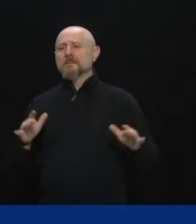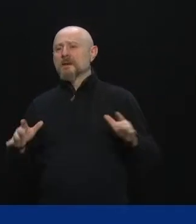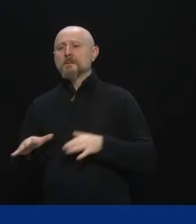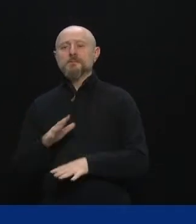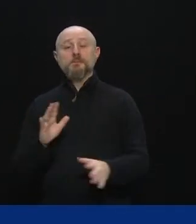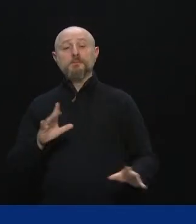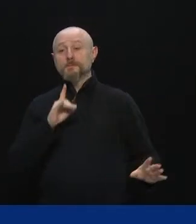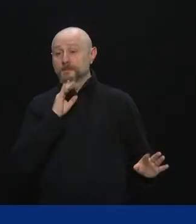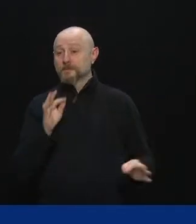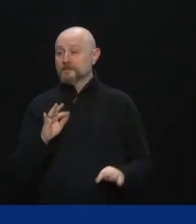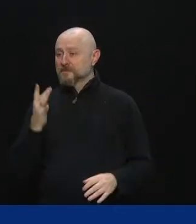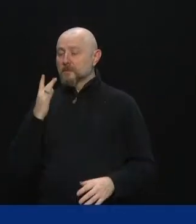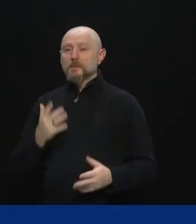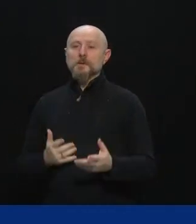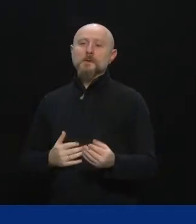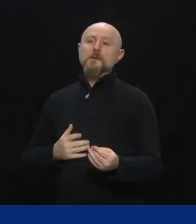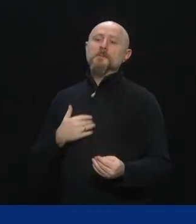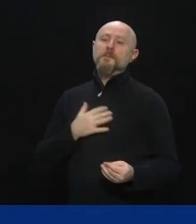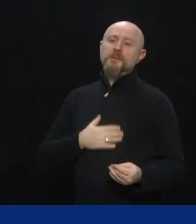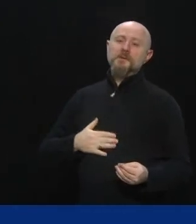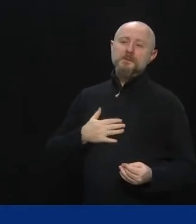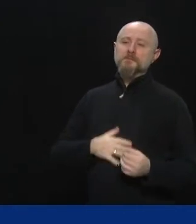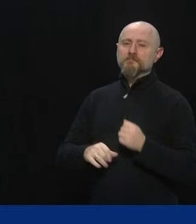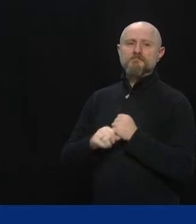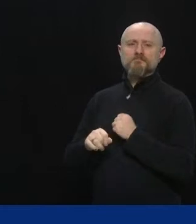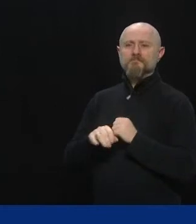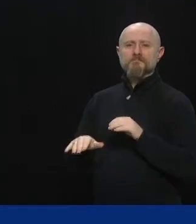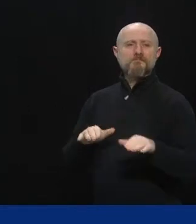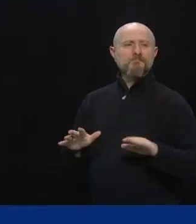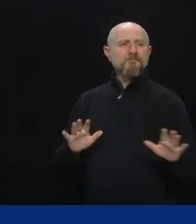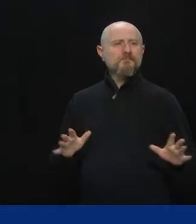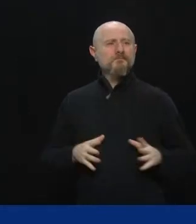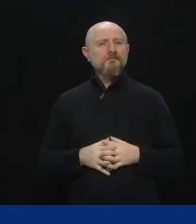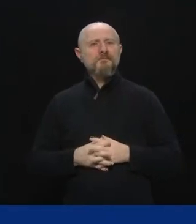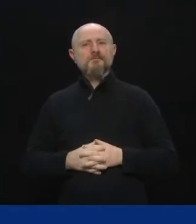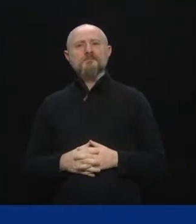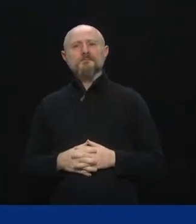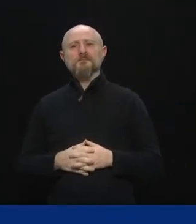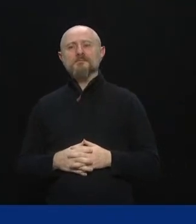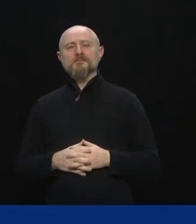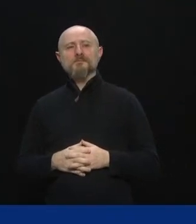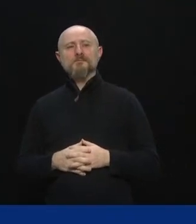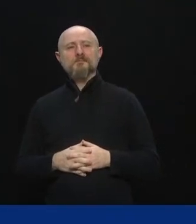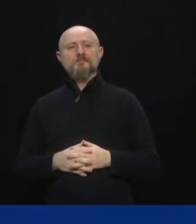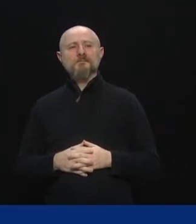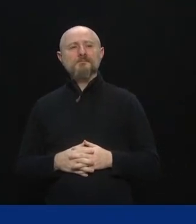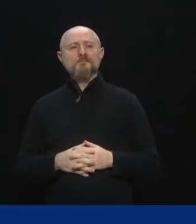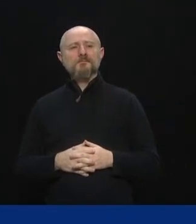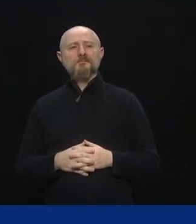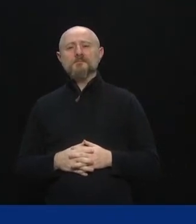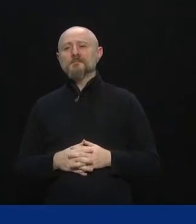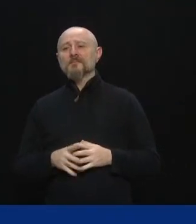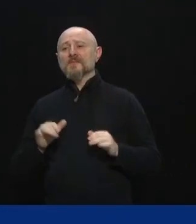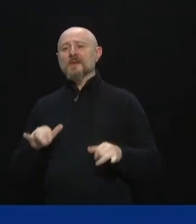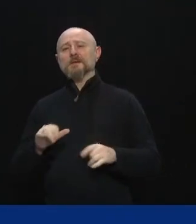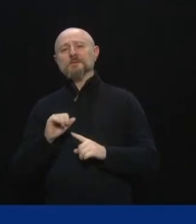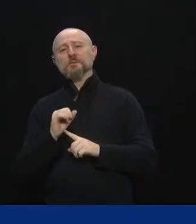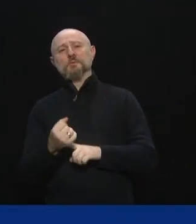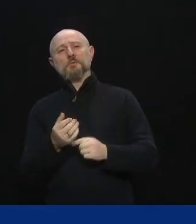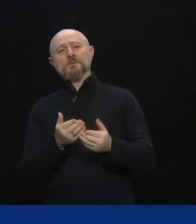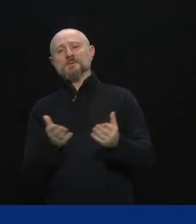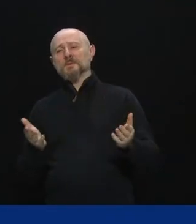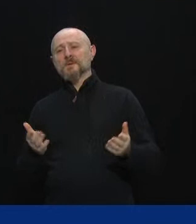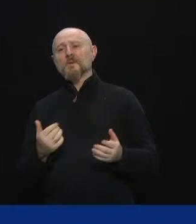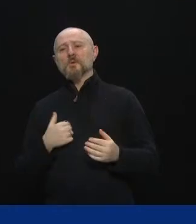word out about this as well. And what we're going to do is say, in those situations, we are going to be